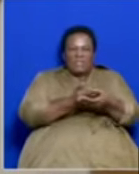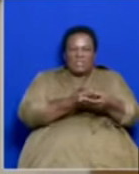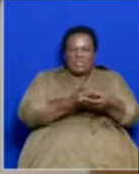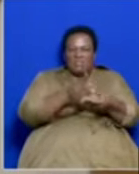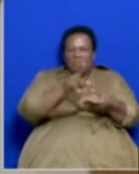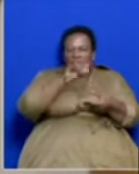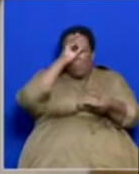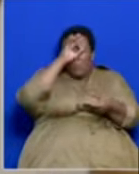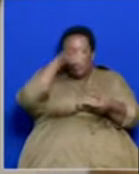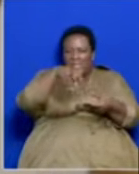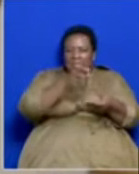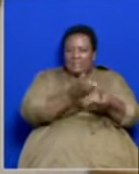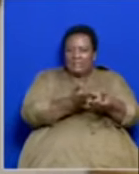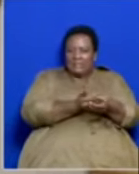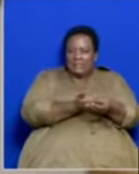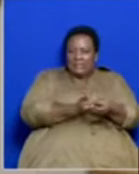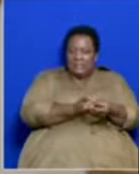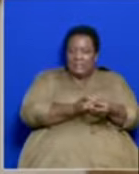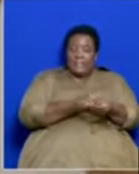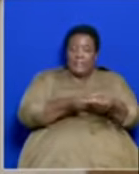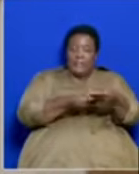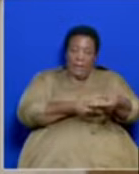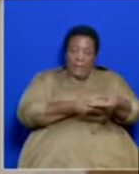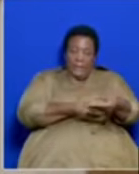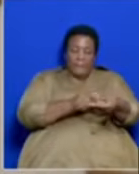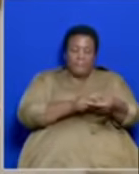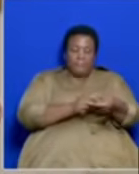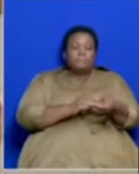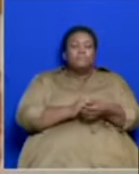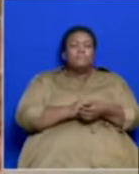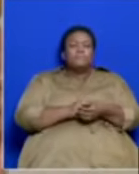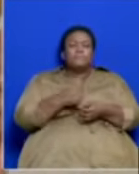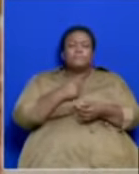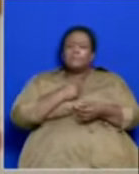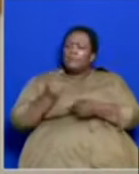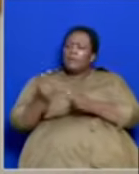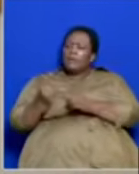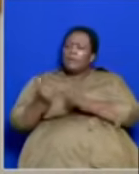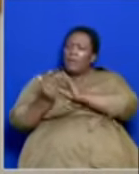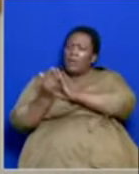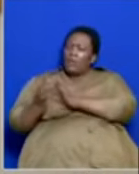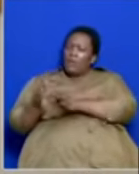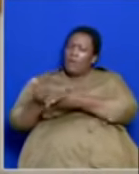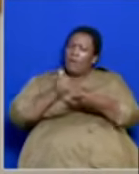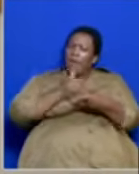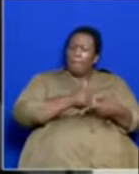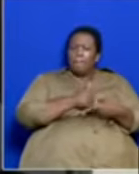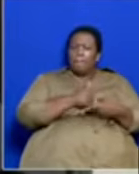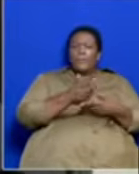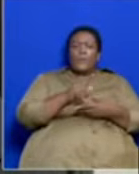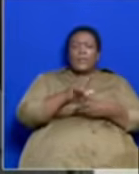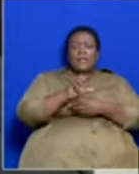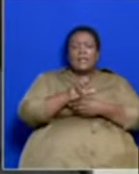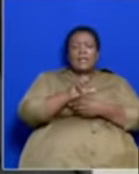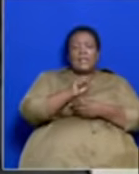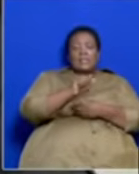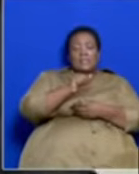very able attorney has assisted with SAP 299 or 229.